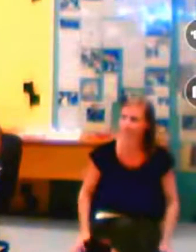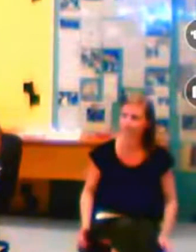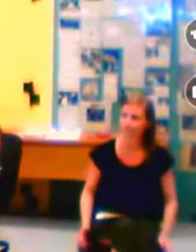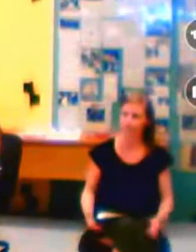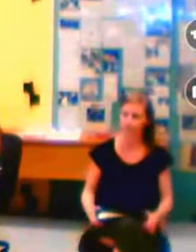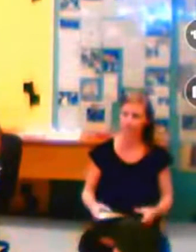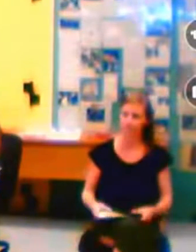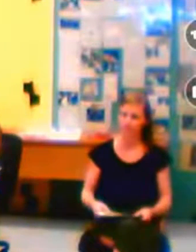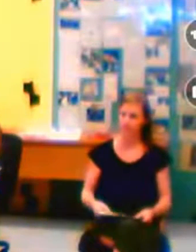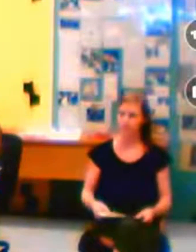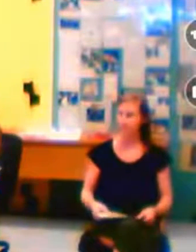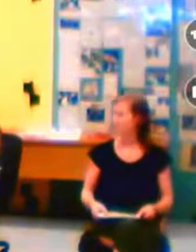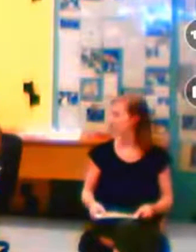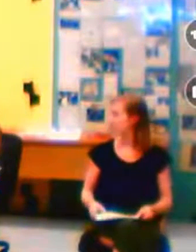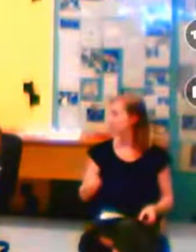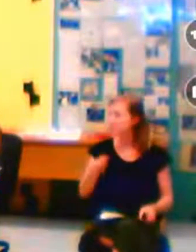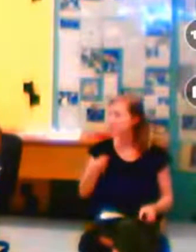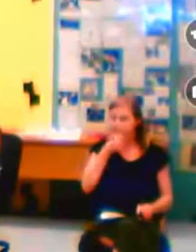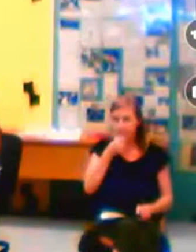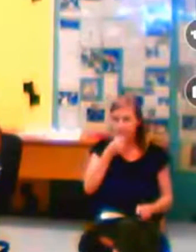no guarantee with this at all.